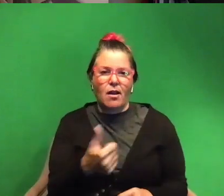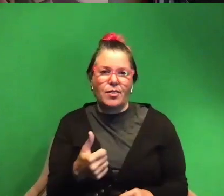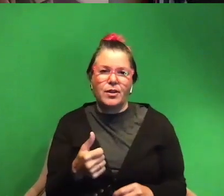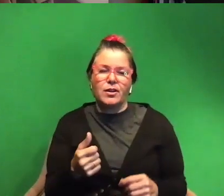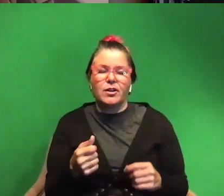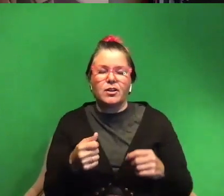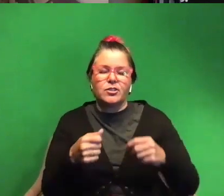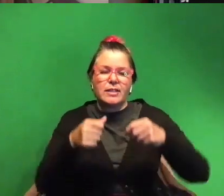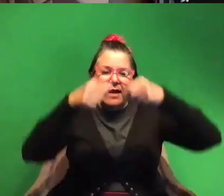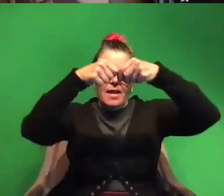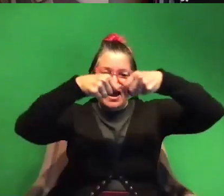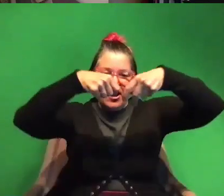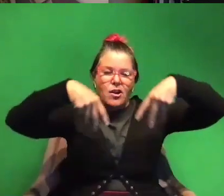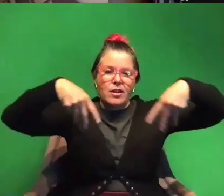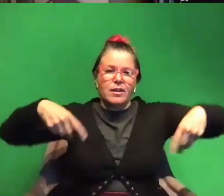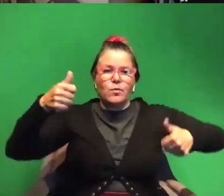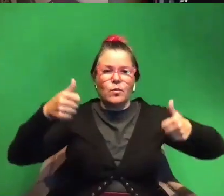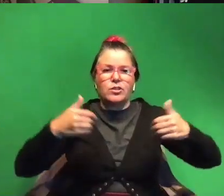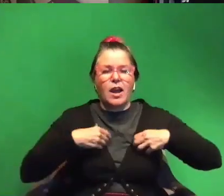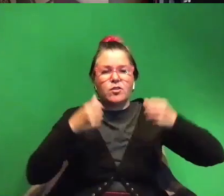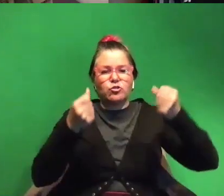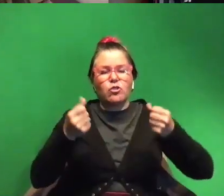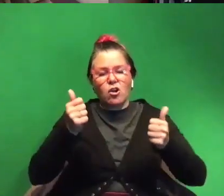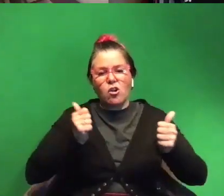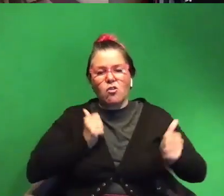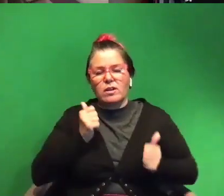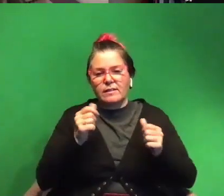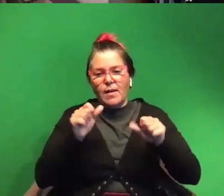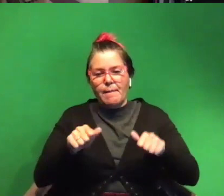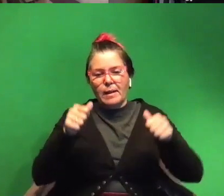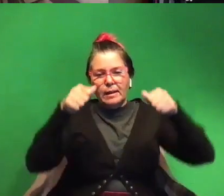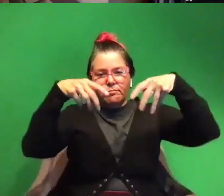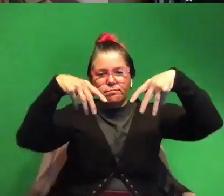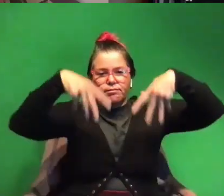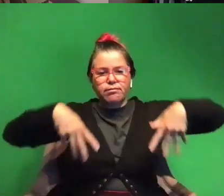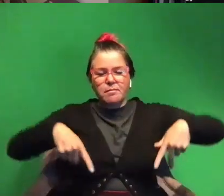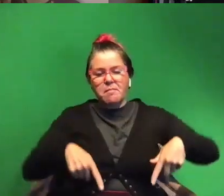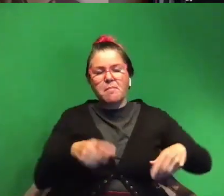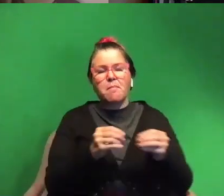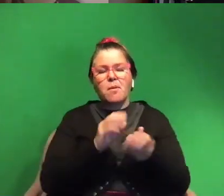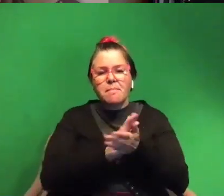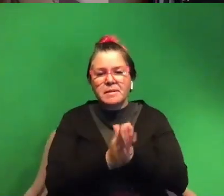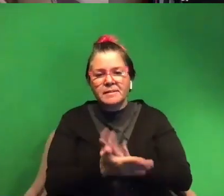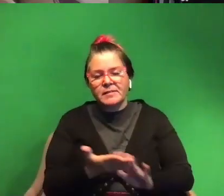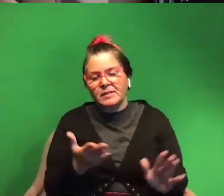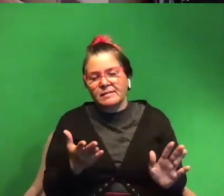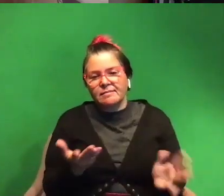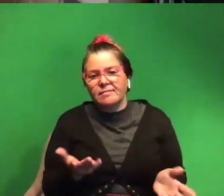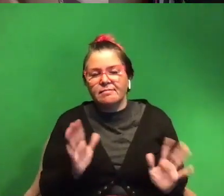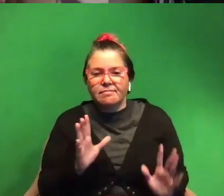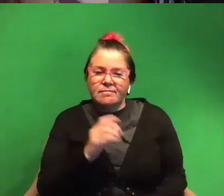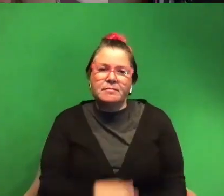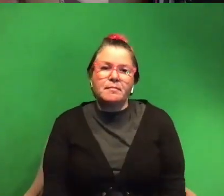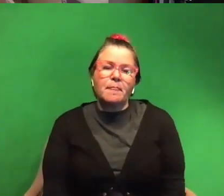hierarchy of ones that have like this strong aggression ability, and ones that are kind of more peaceful, I guess you could say, or just